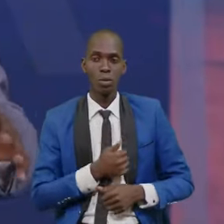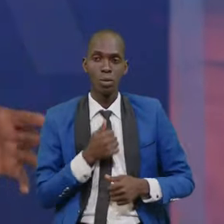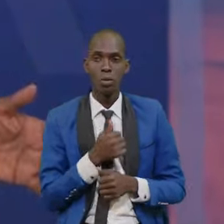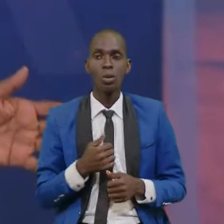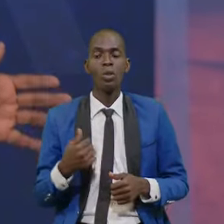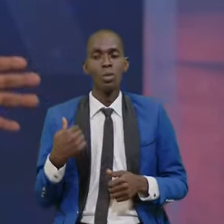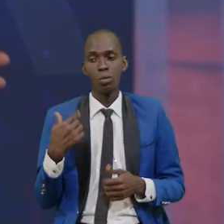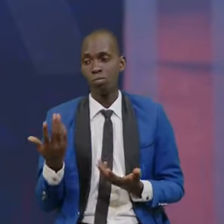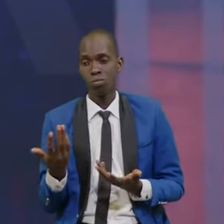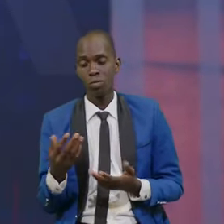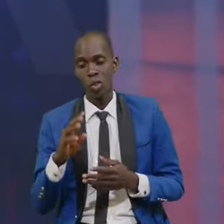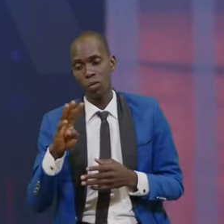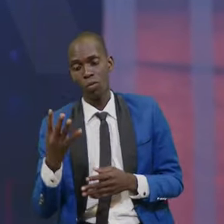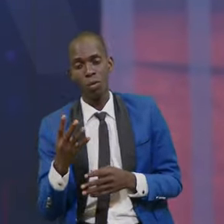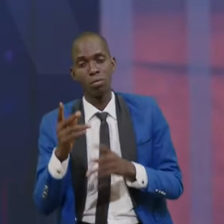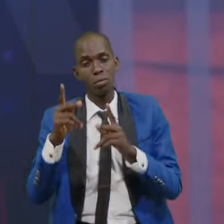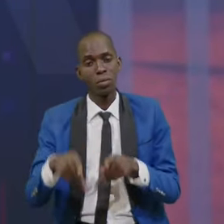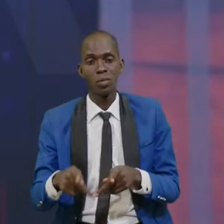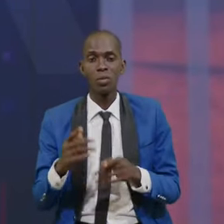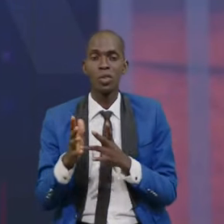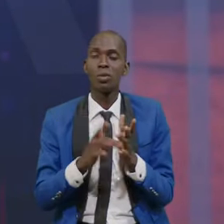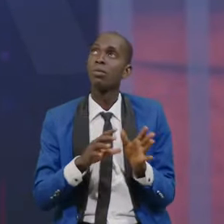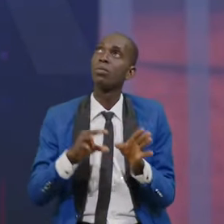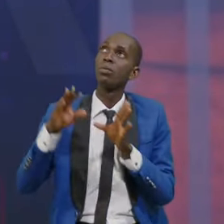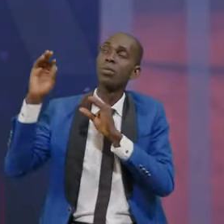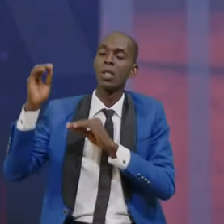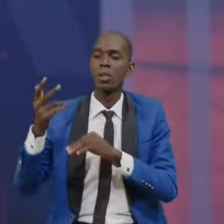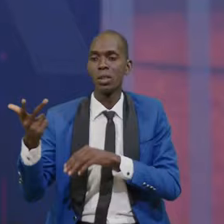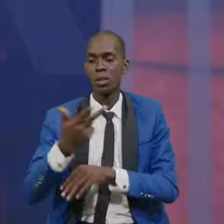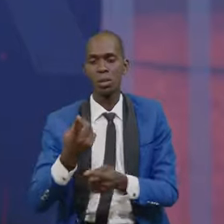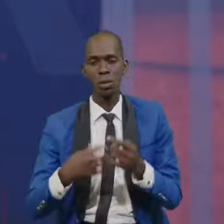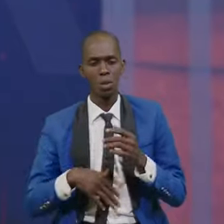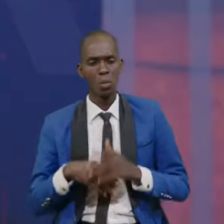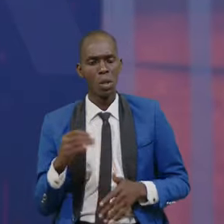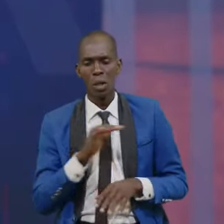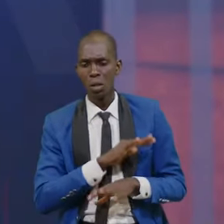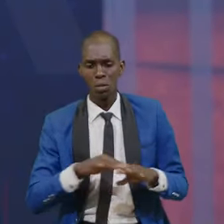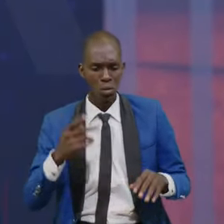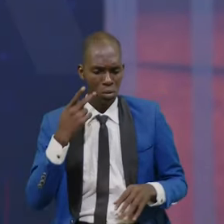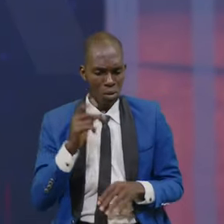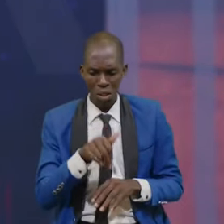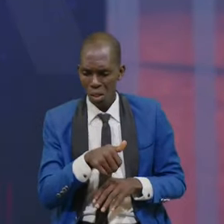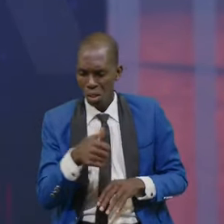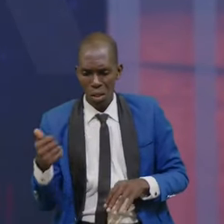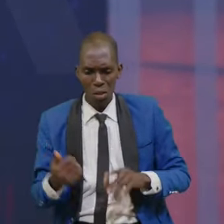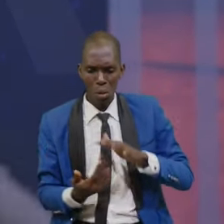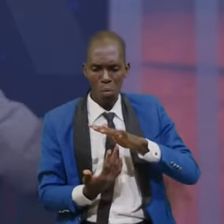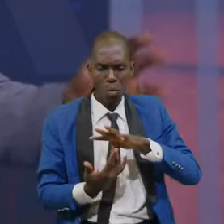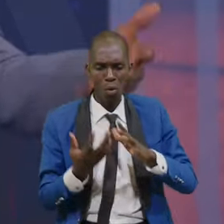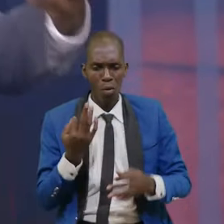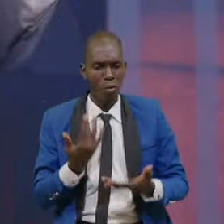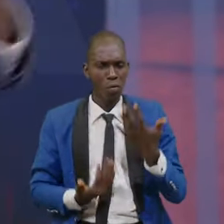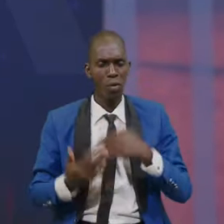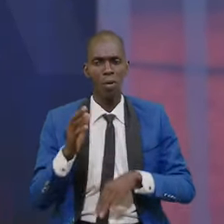went to heaven, and he came forth, and he examined them. And he didn't see any mark, any sign of the fire on them.